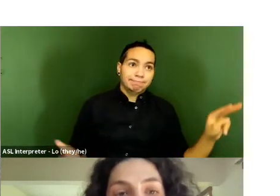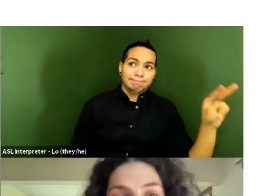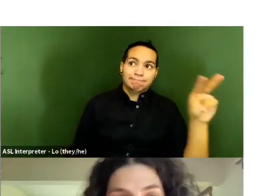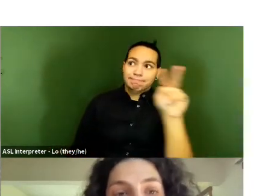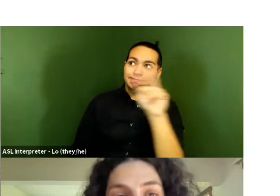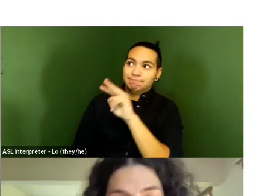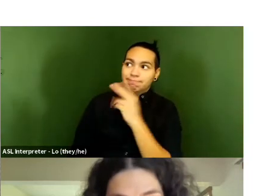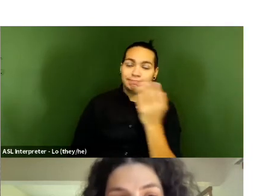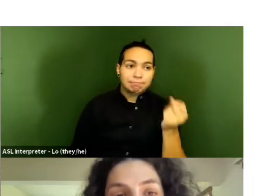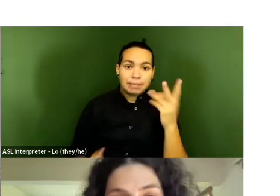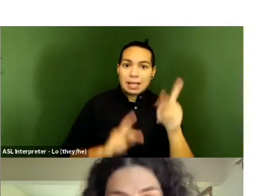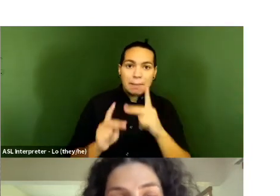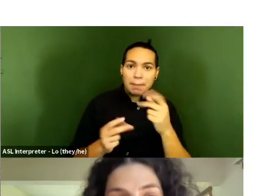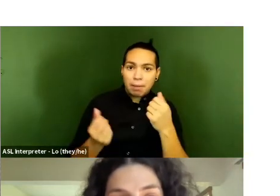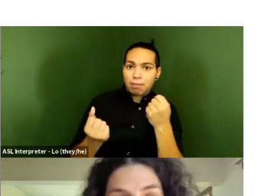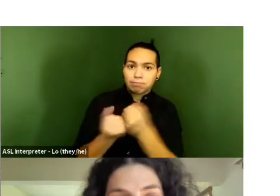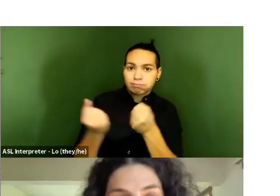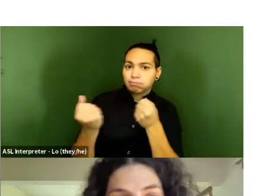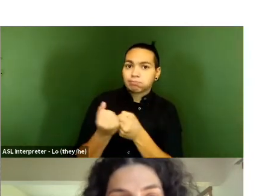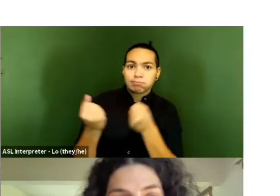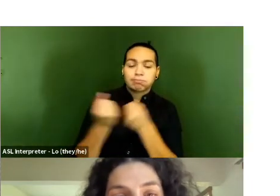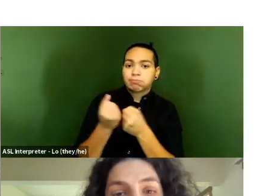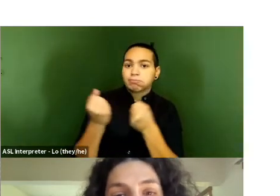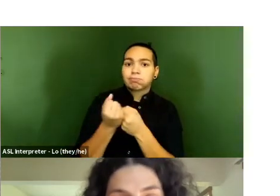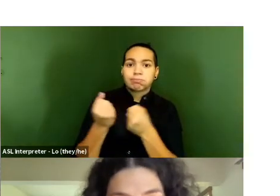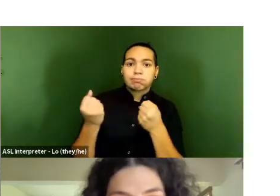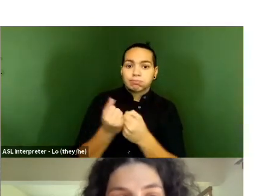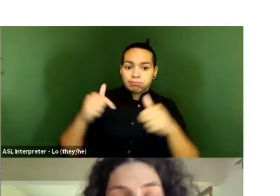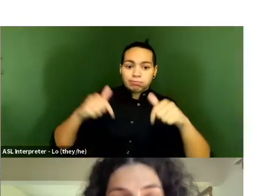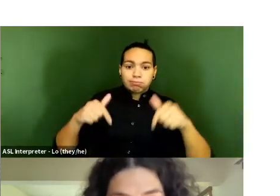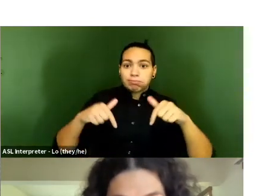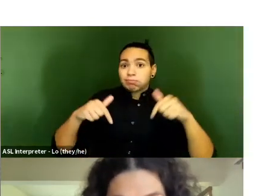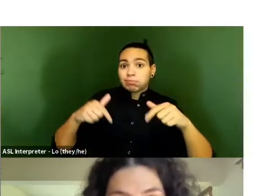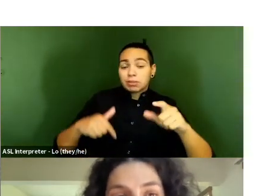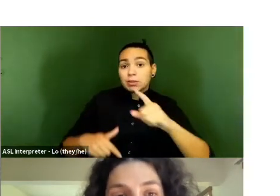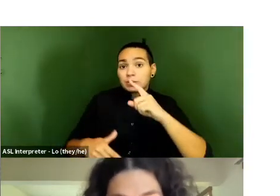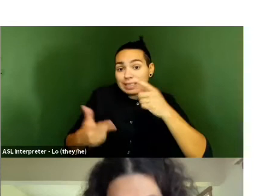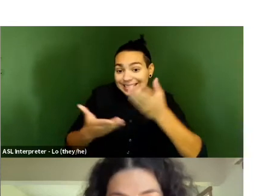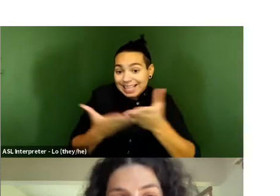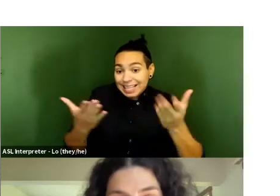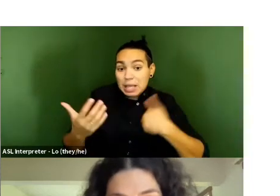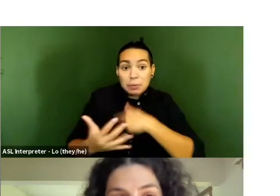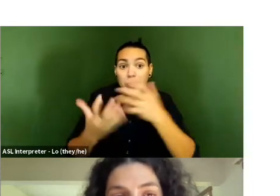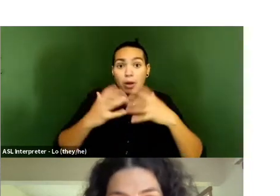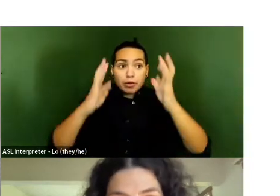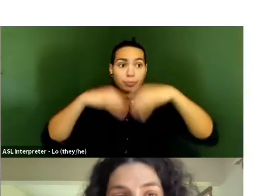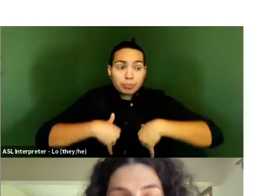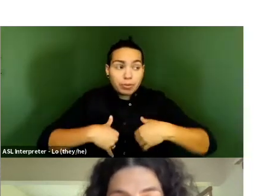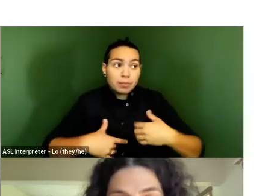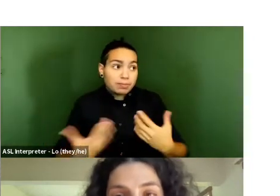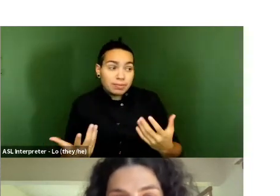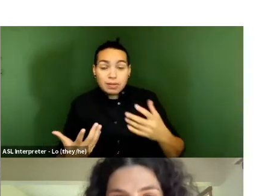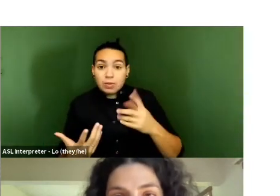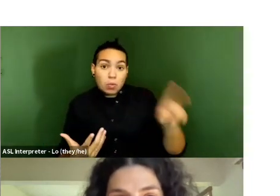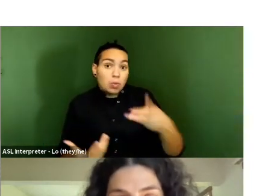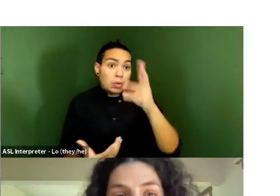plenty of folks participating in this very thing that we're trying to dismantle, Yeah. And